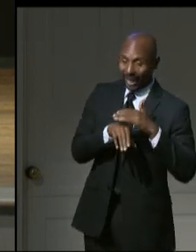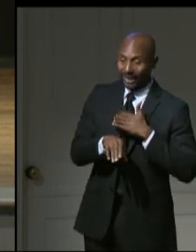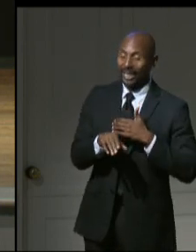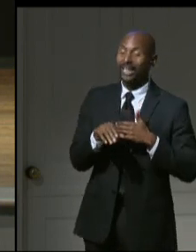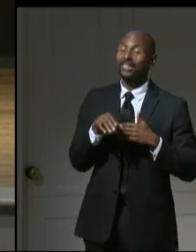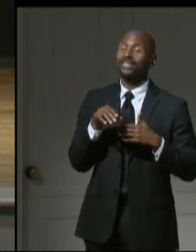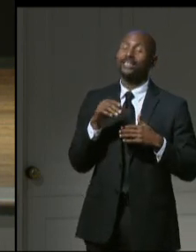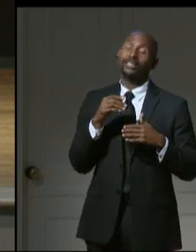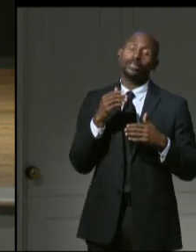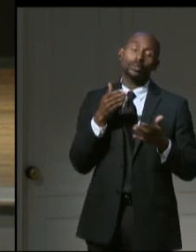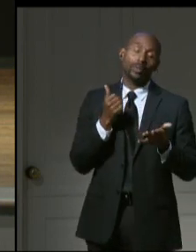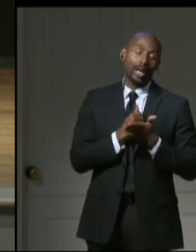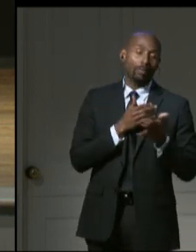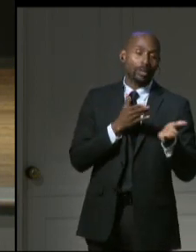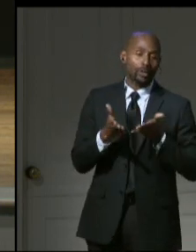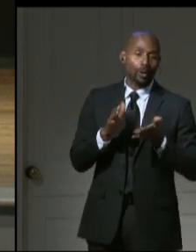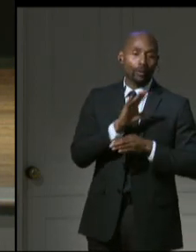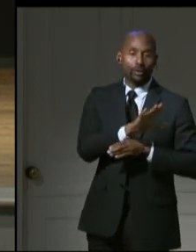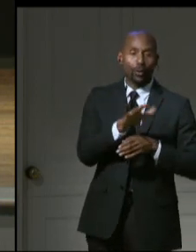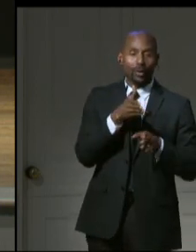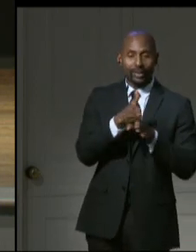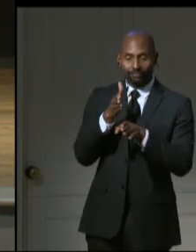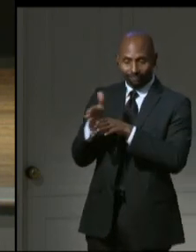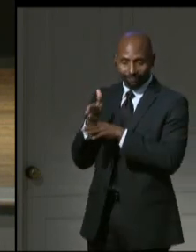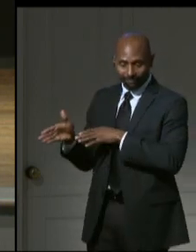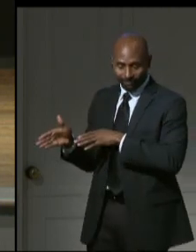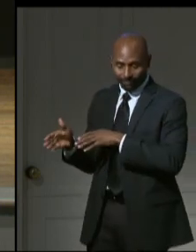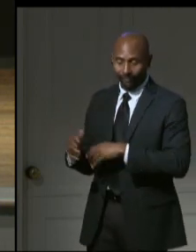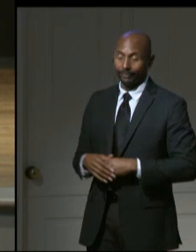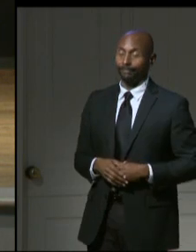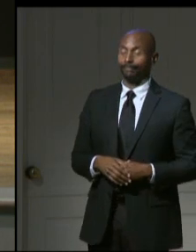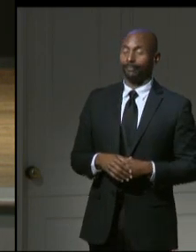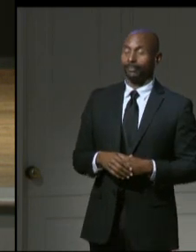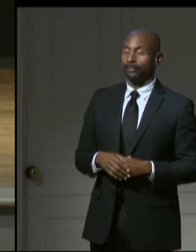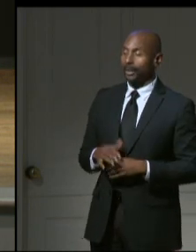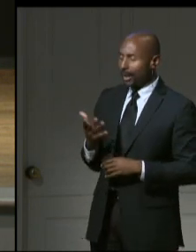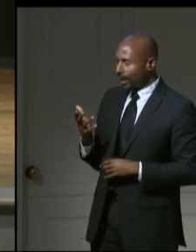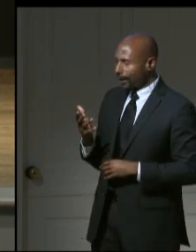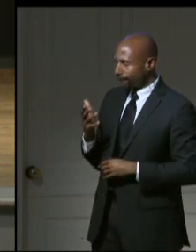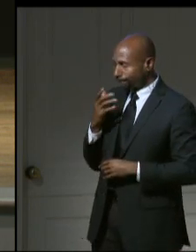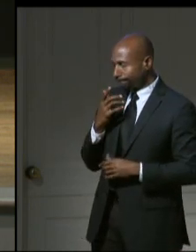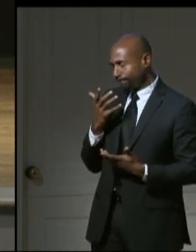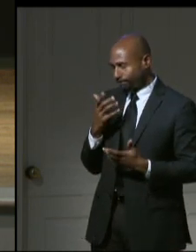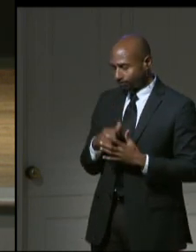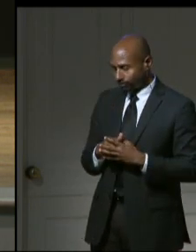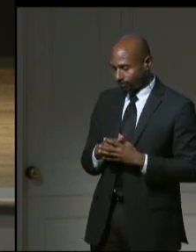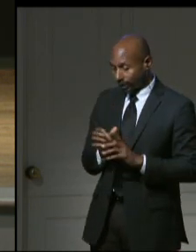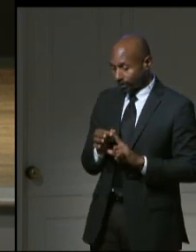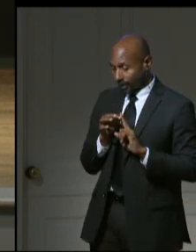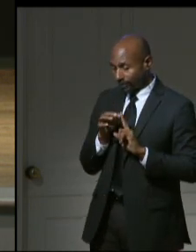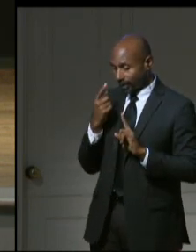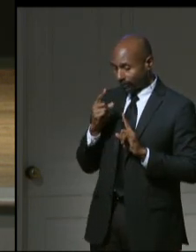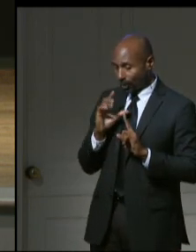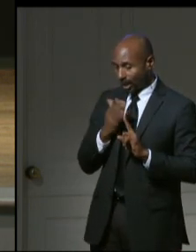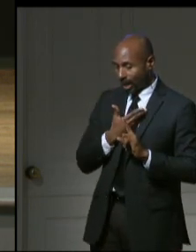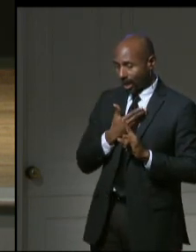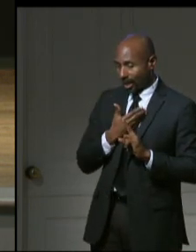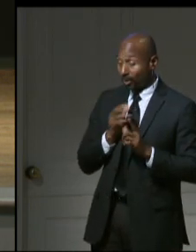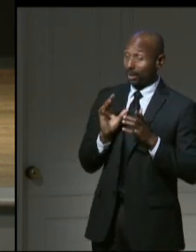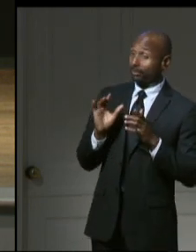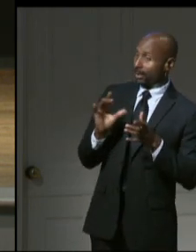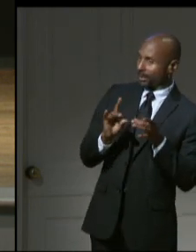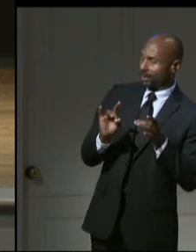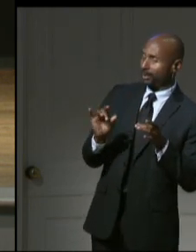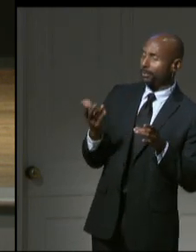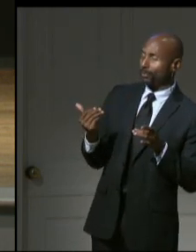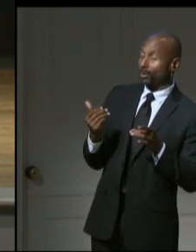various areas? Well, specifically for our, as I mentioned before, for